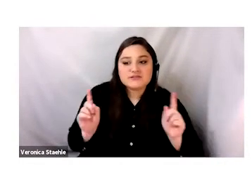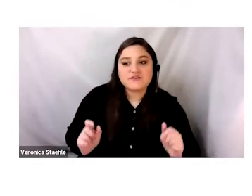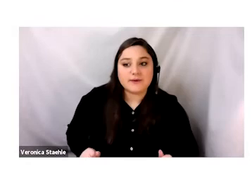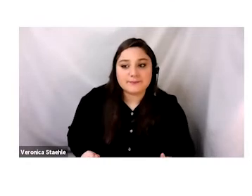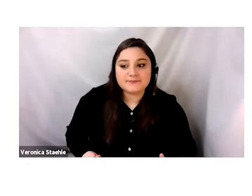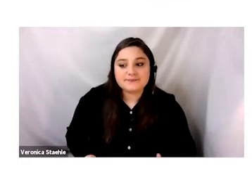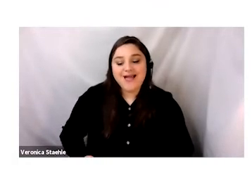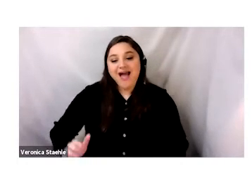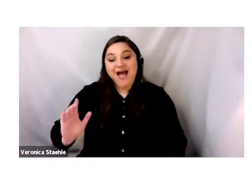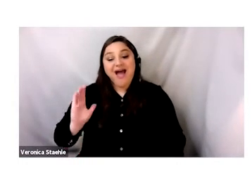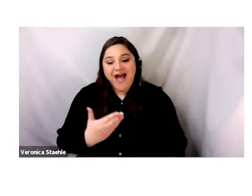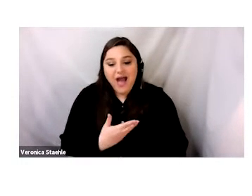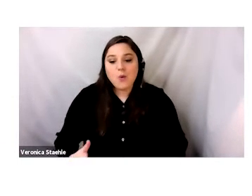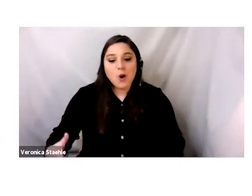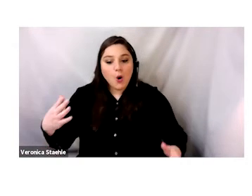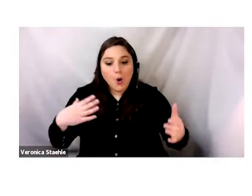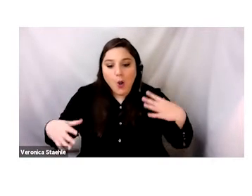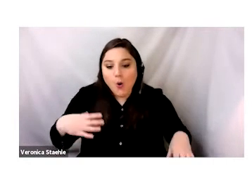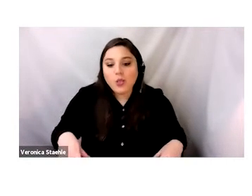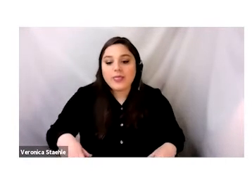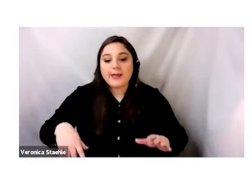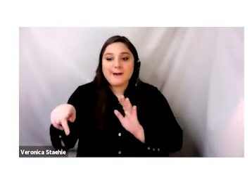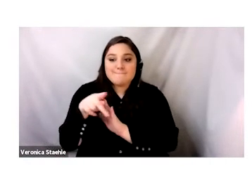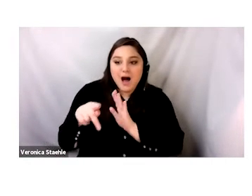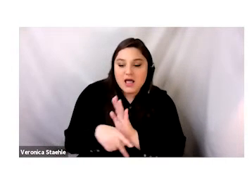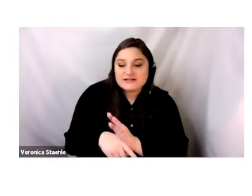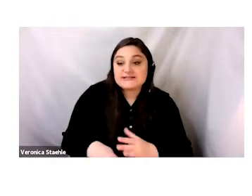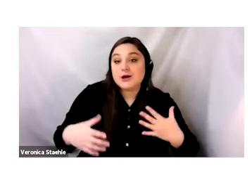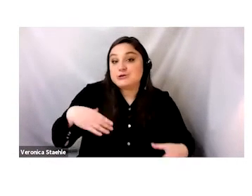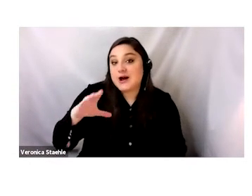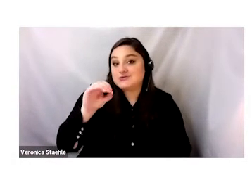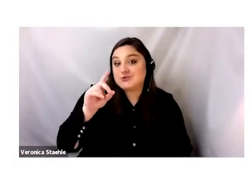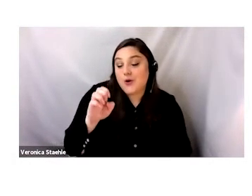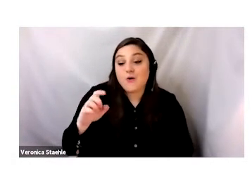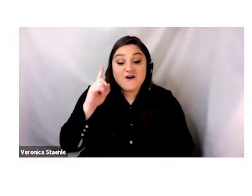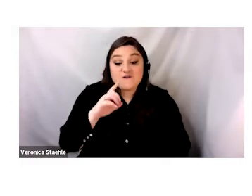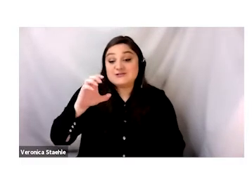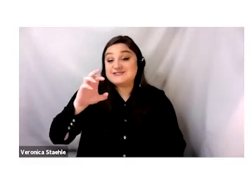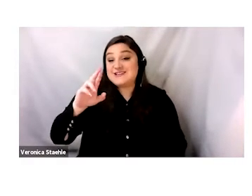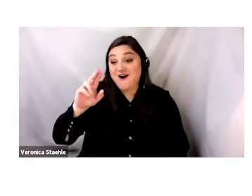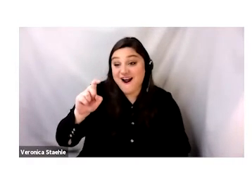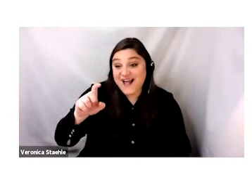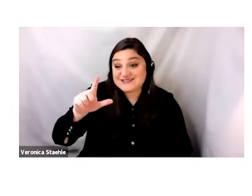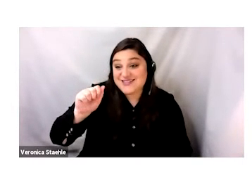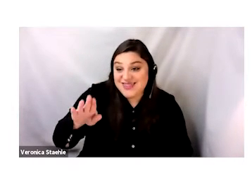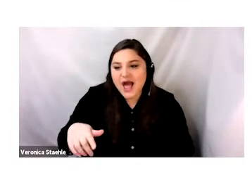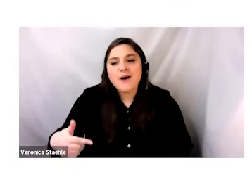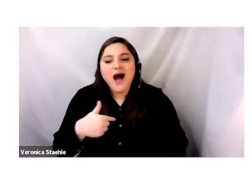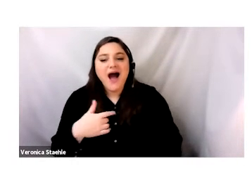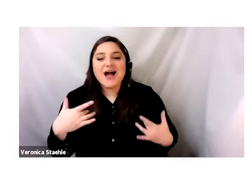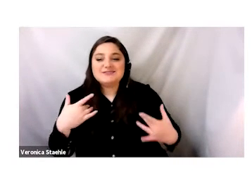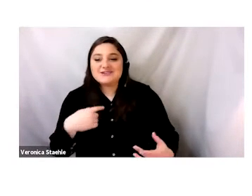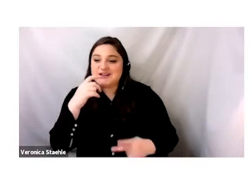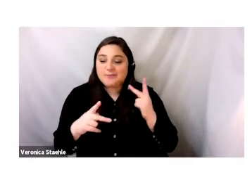clothing policy or dress code or whatever they call them. I tell them is trendy casual, do whatever you want. I don't